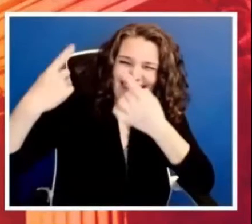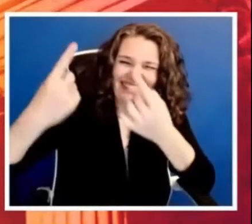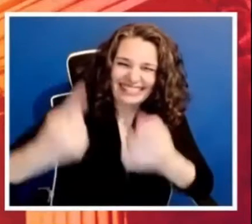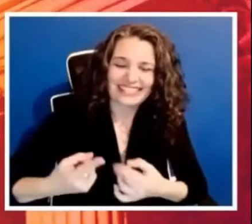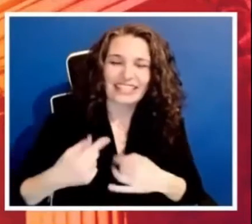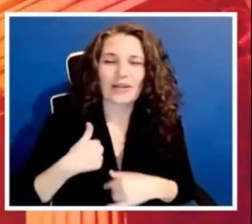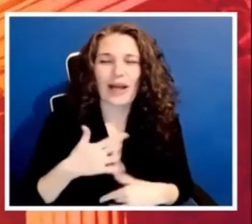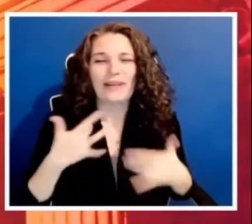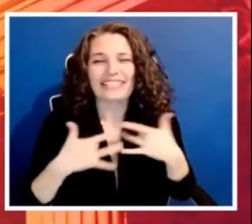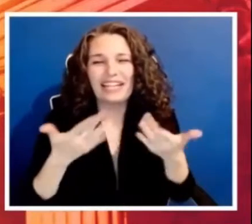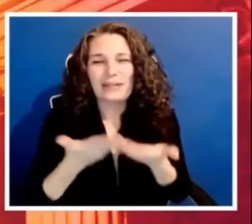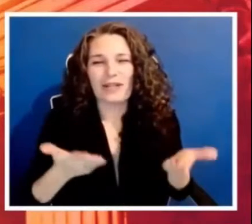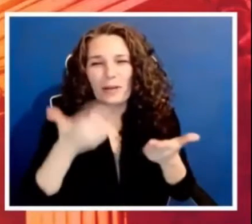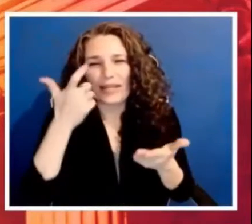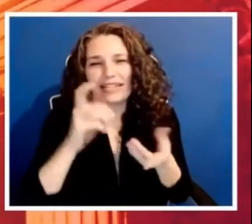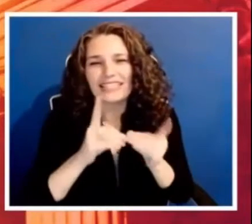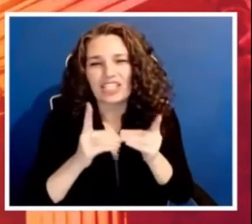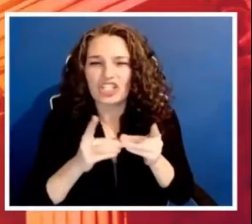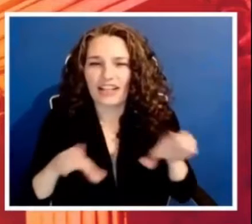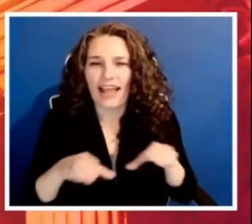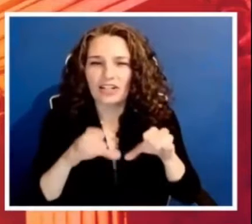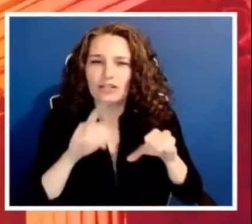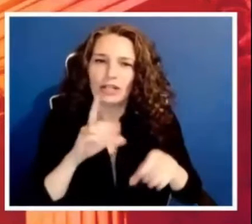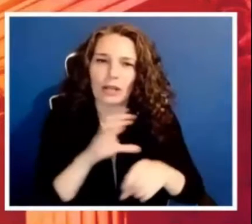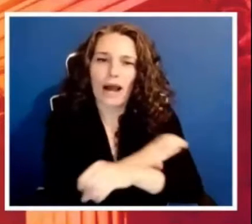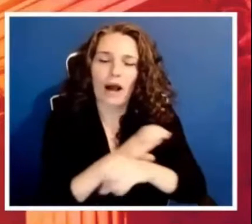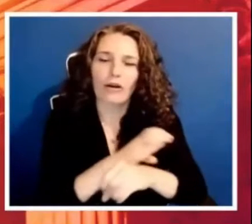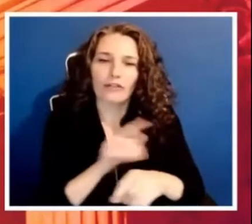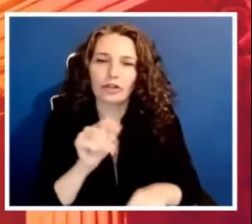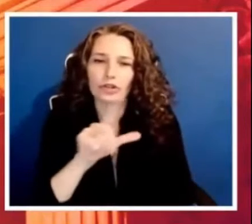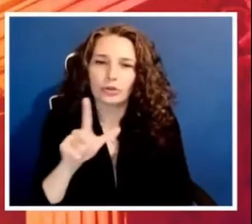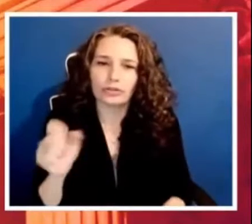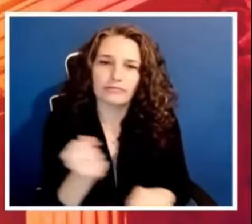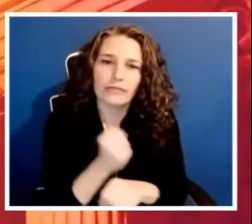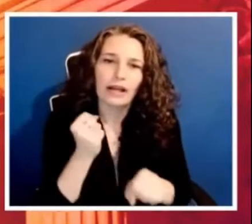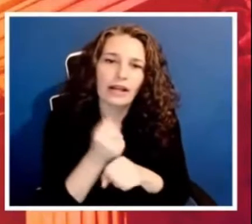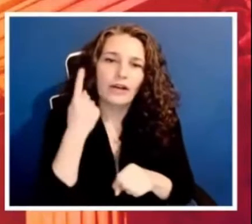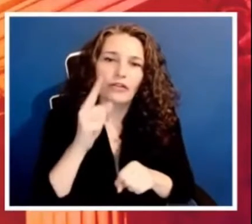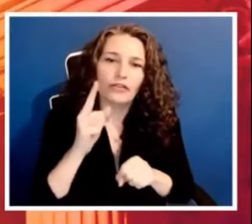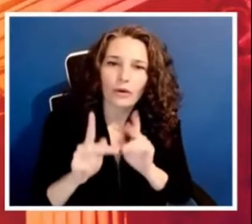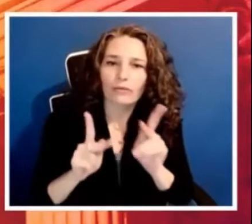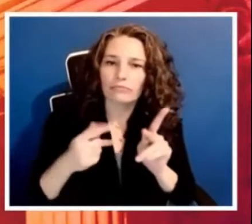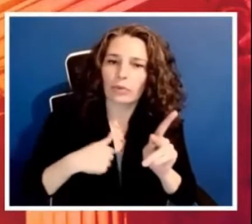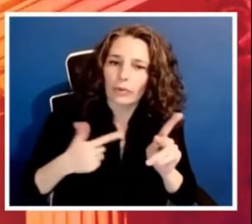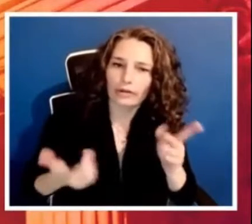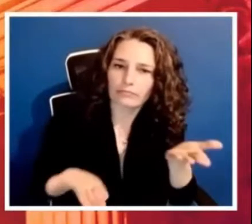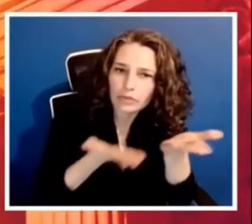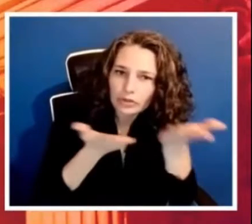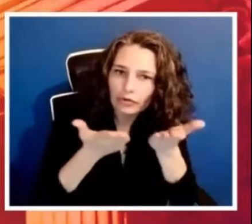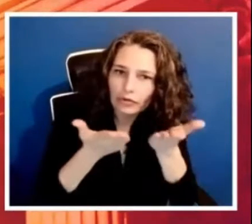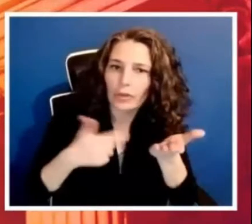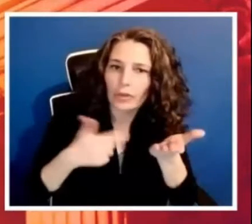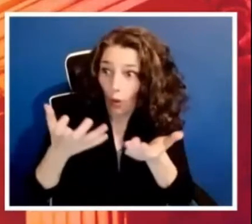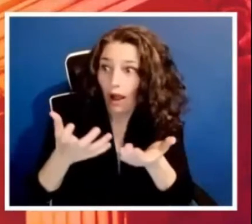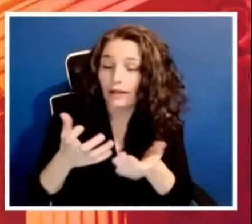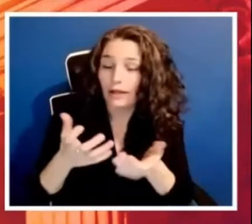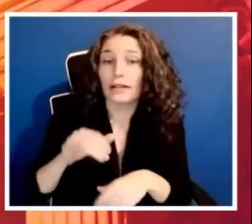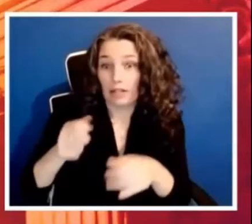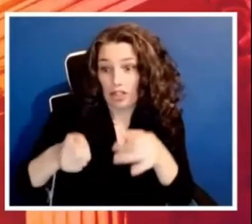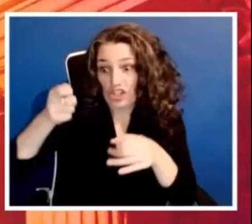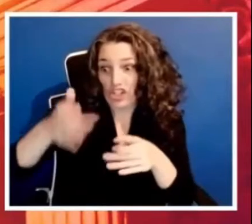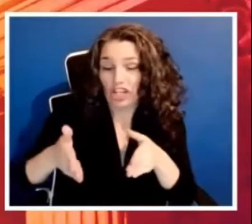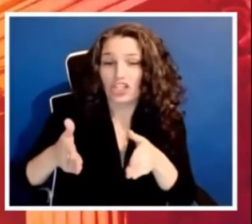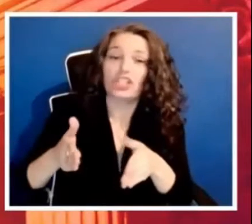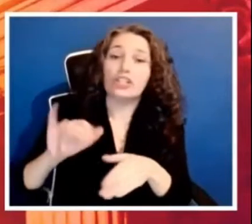digital actions are such a powerful tool to fight for the justice we deserve, and it's an effective and efficient way to push for Judge Jackson to be confirmed. A